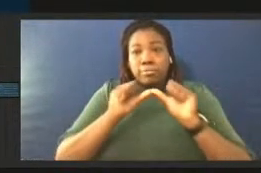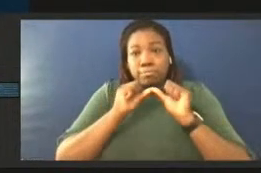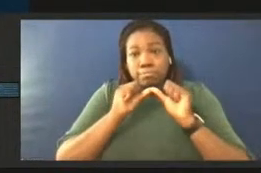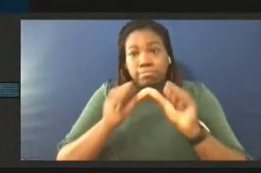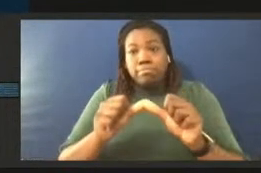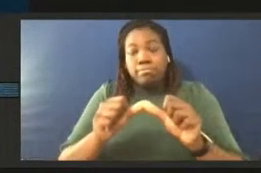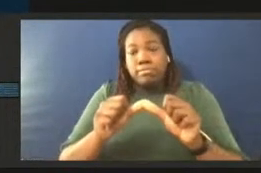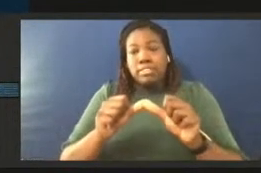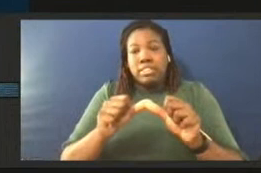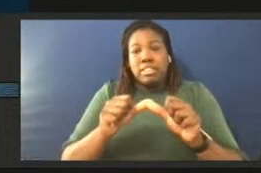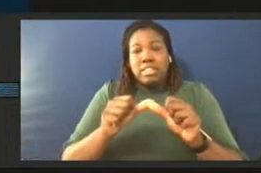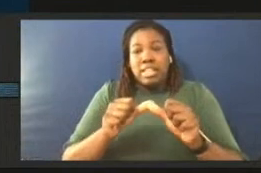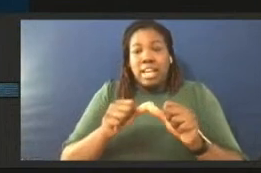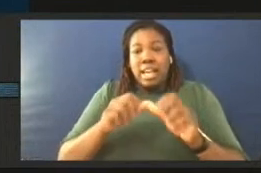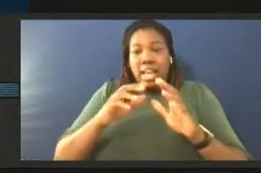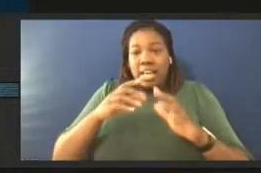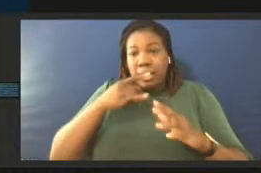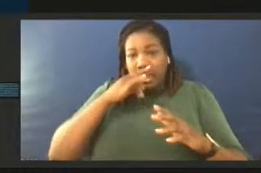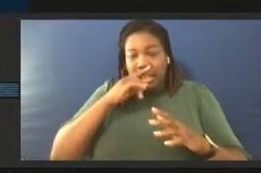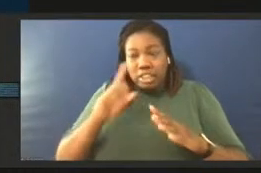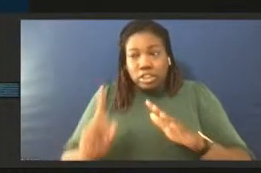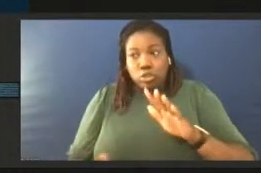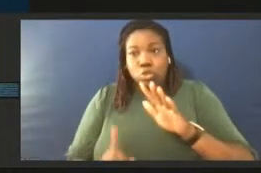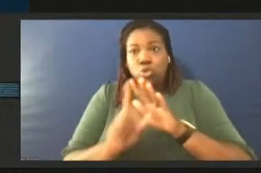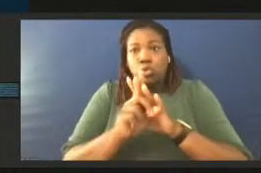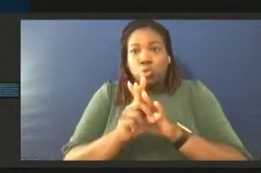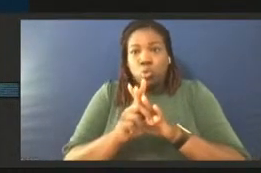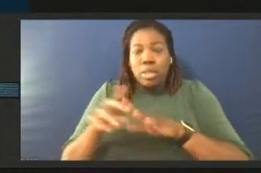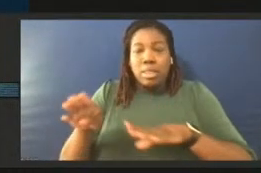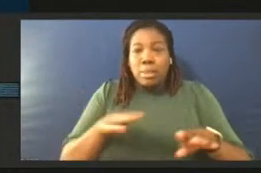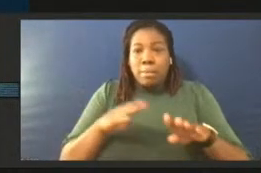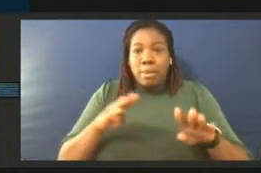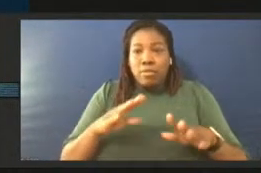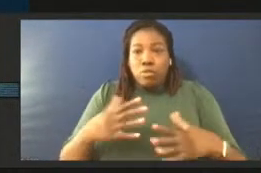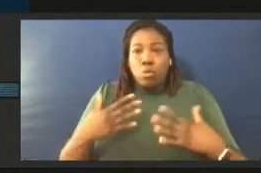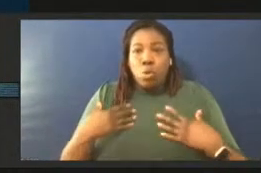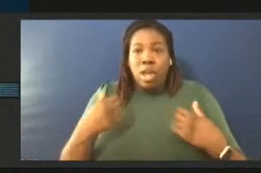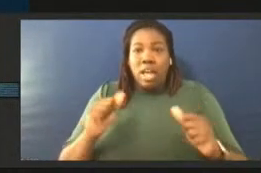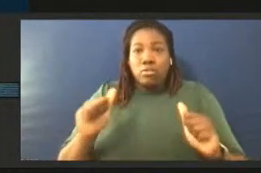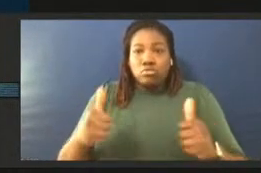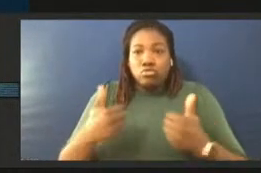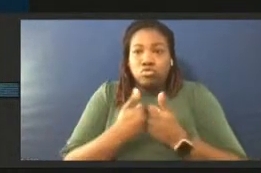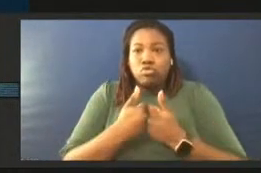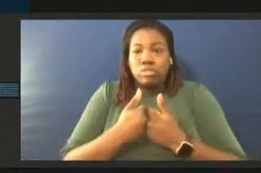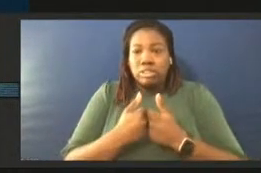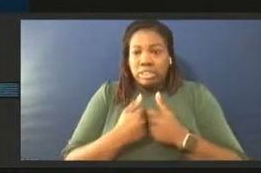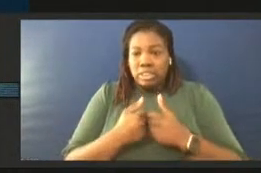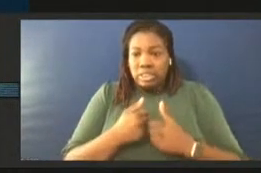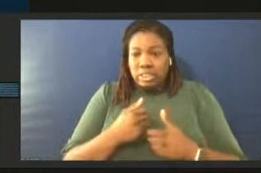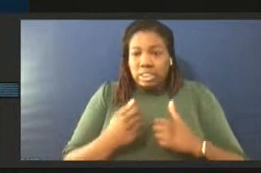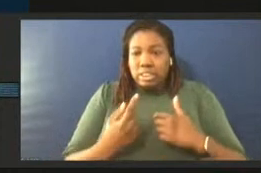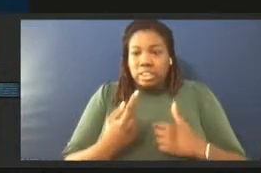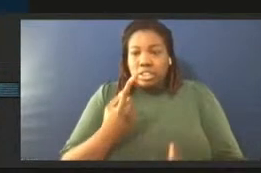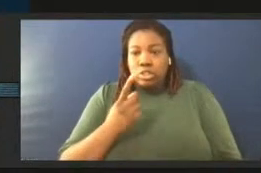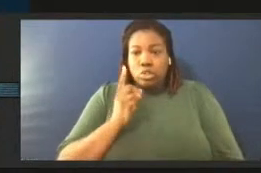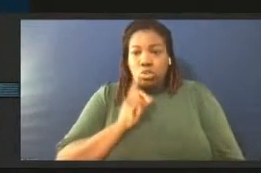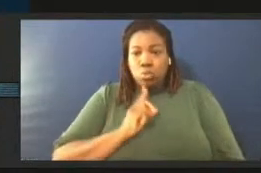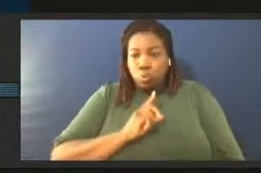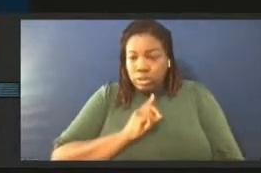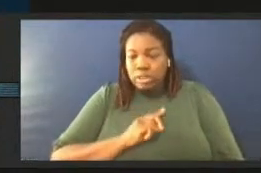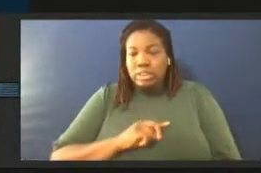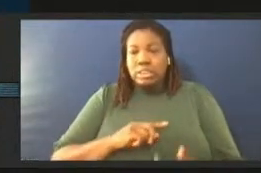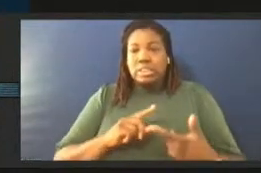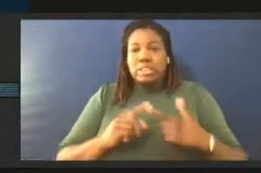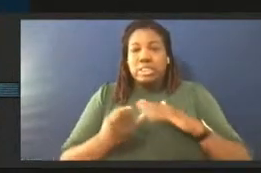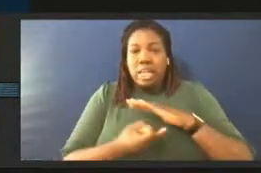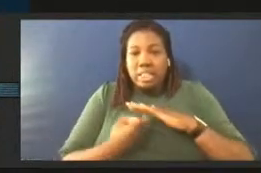the way that kids are showing up, but the behavioral health challenges as it relates to loneliness, social isolation,